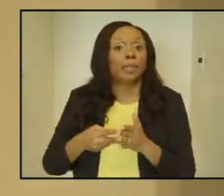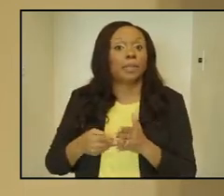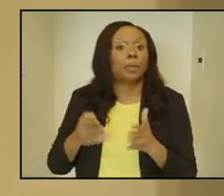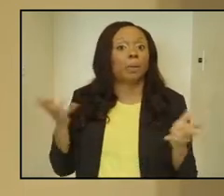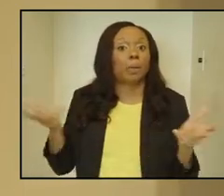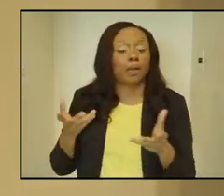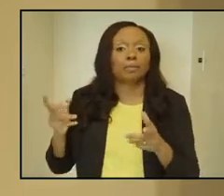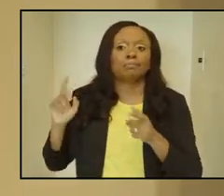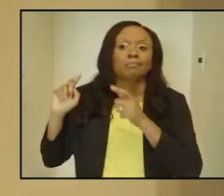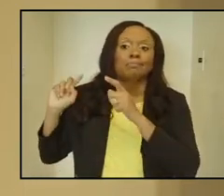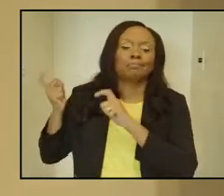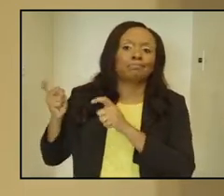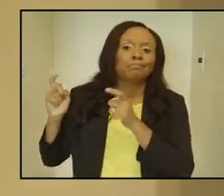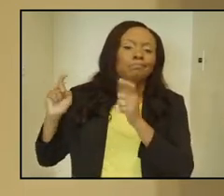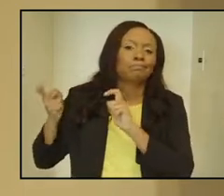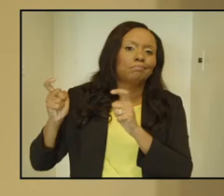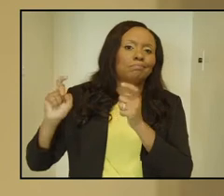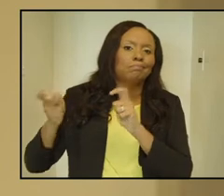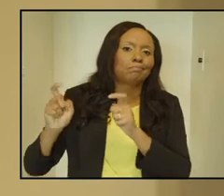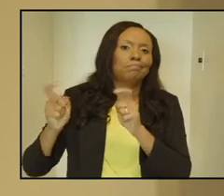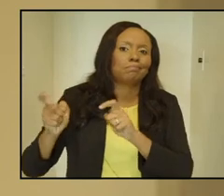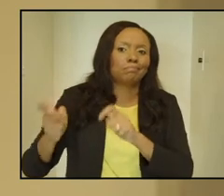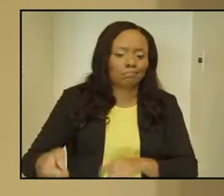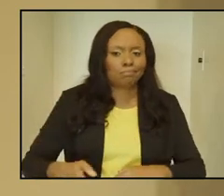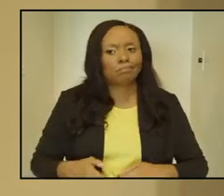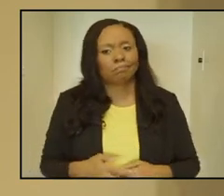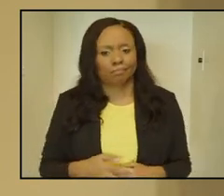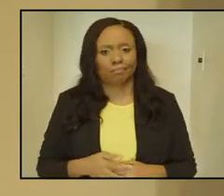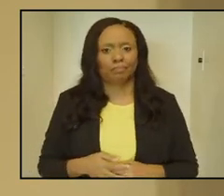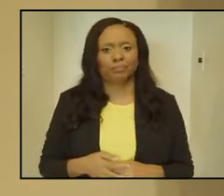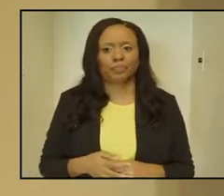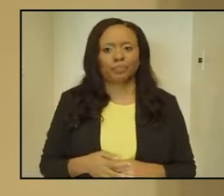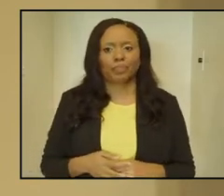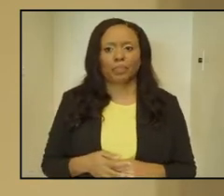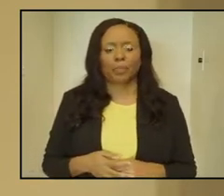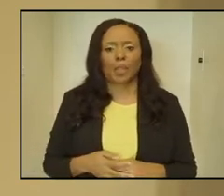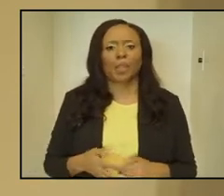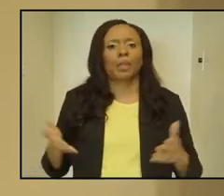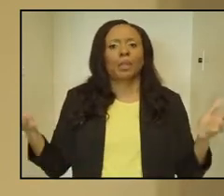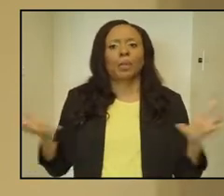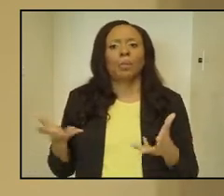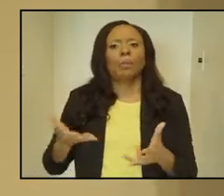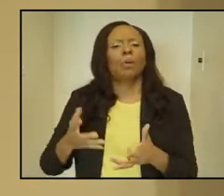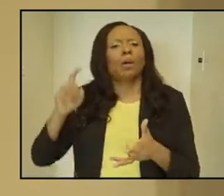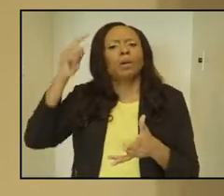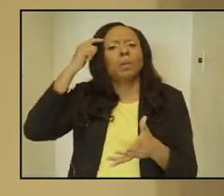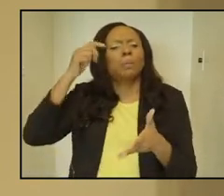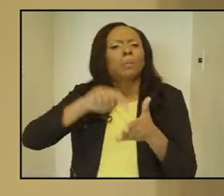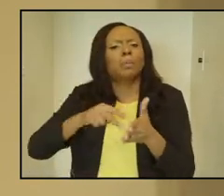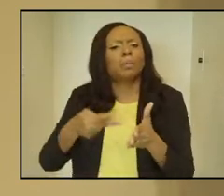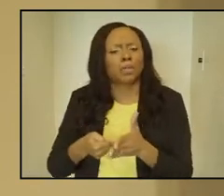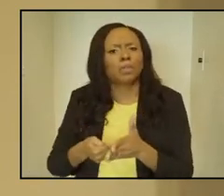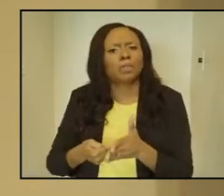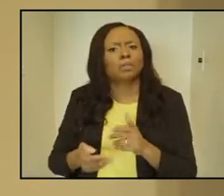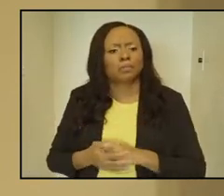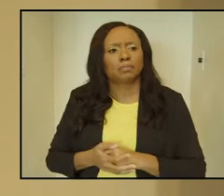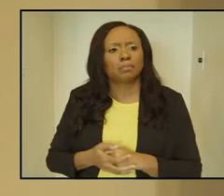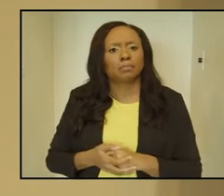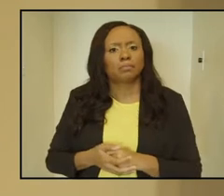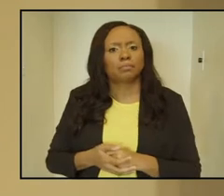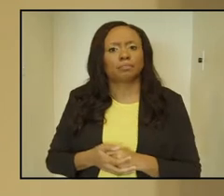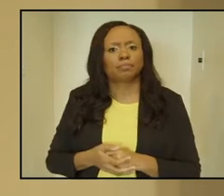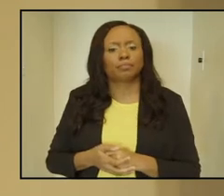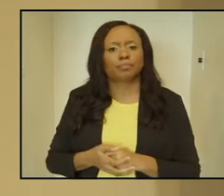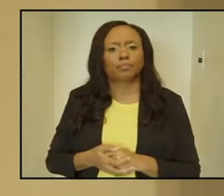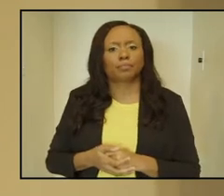a simple framework. What is the public purpose we are trying to serve?